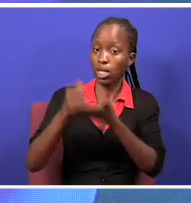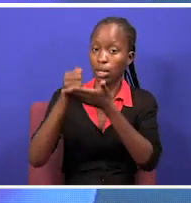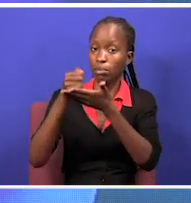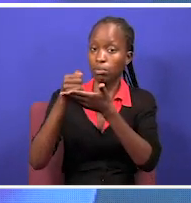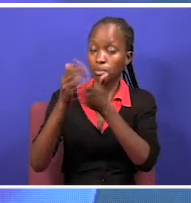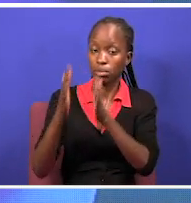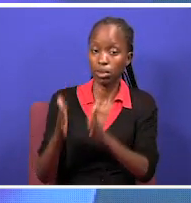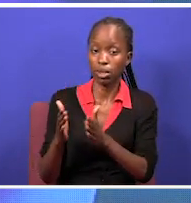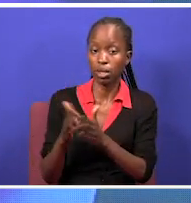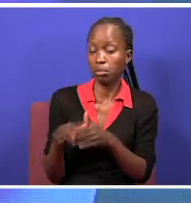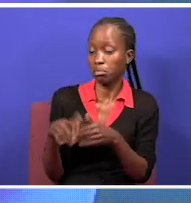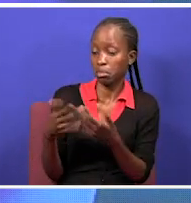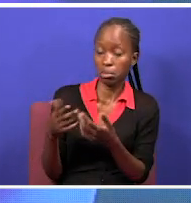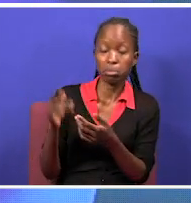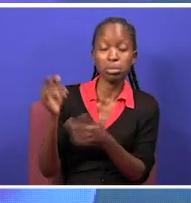By the television?